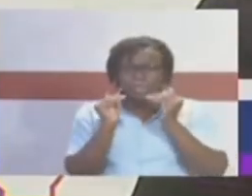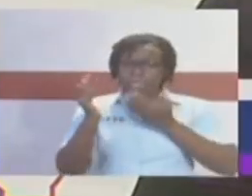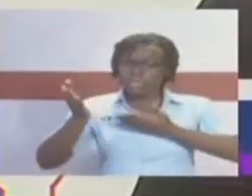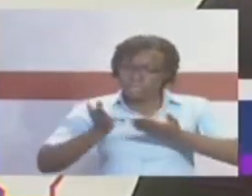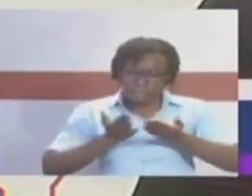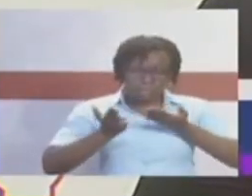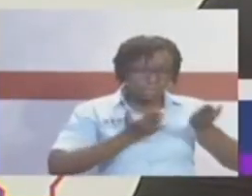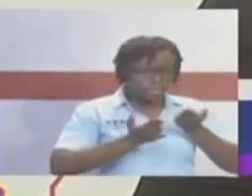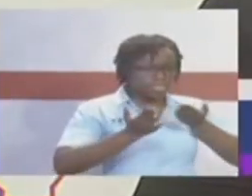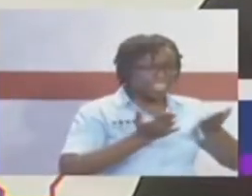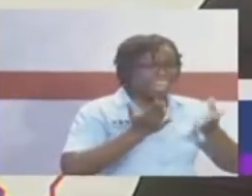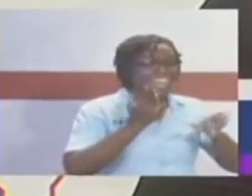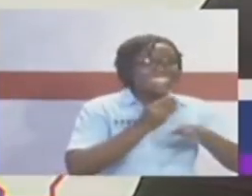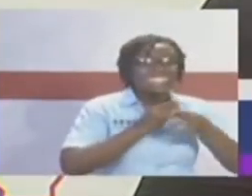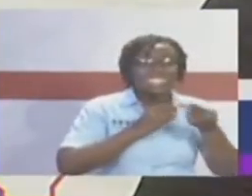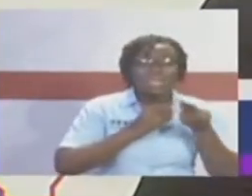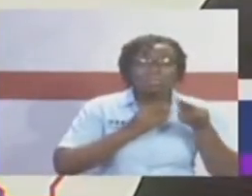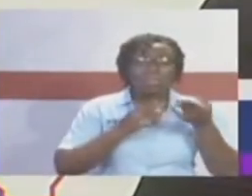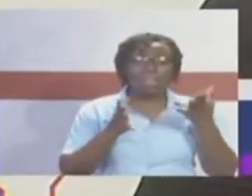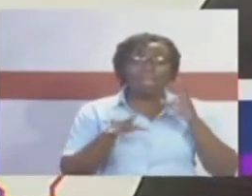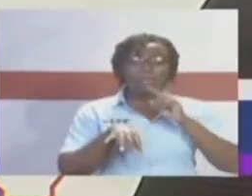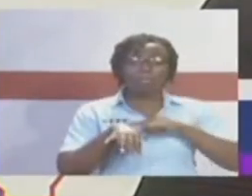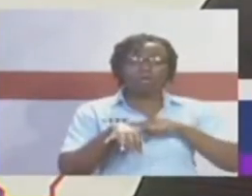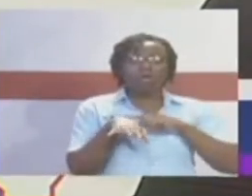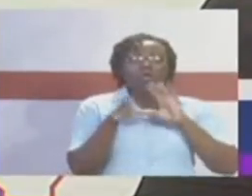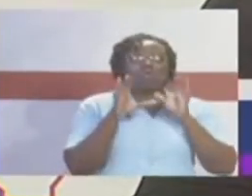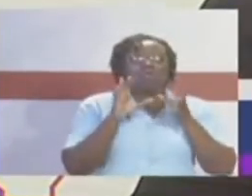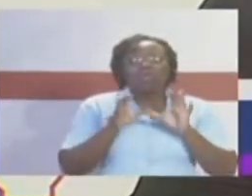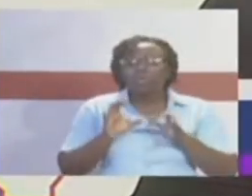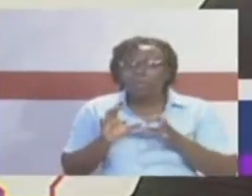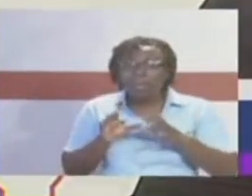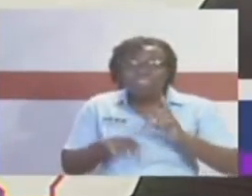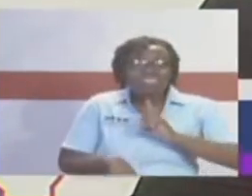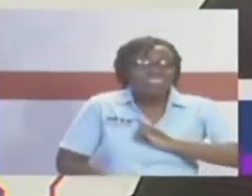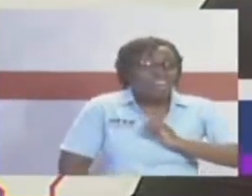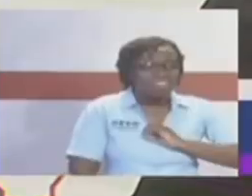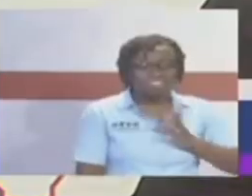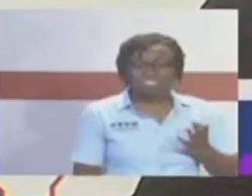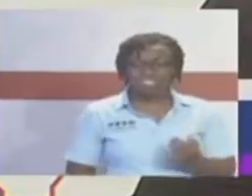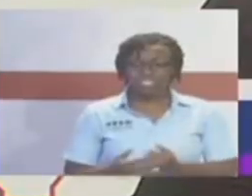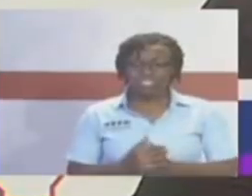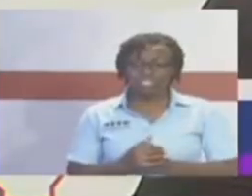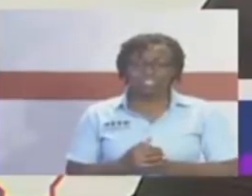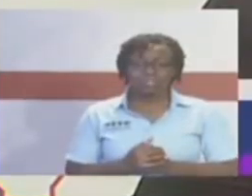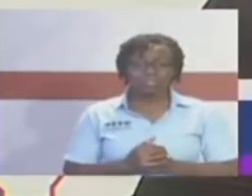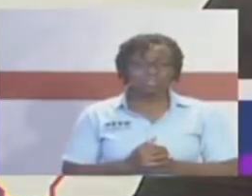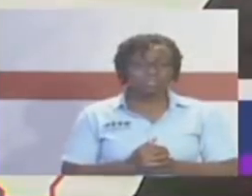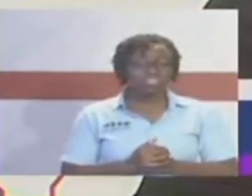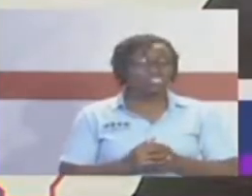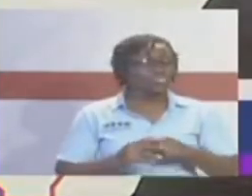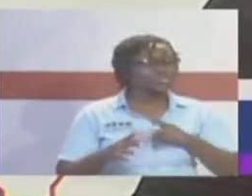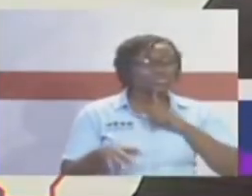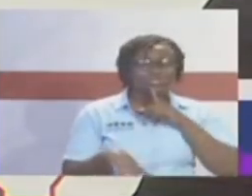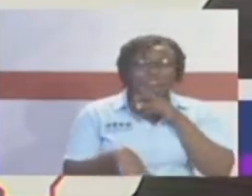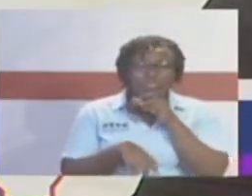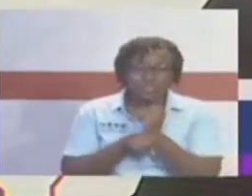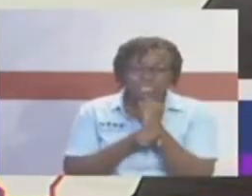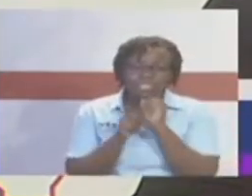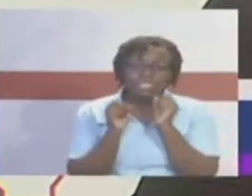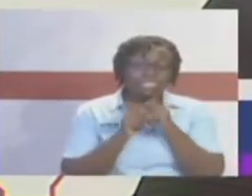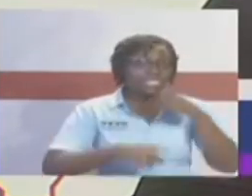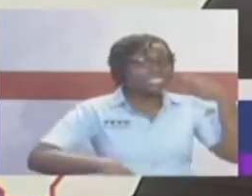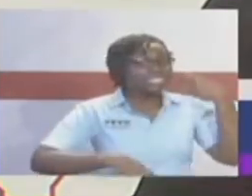dealing with the pain and depression that we sometimes face. It is extremely difficult to deal